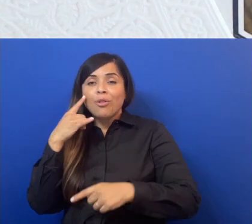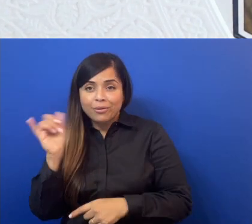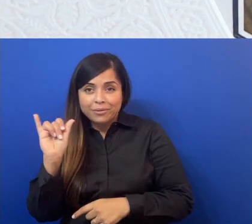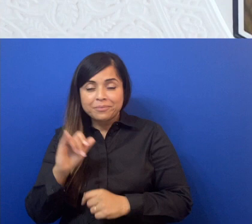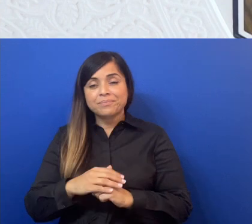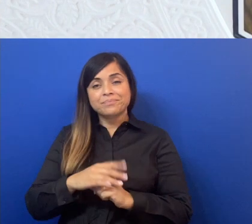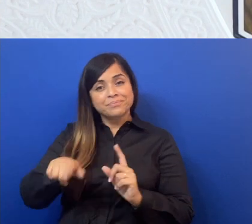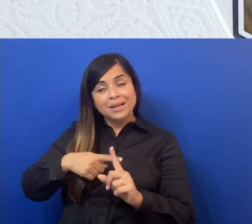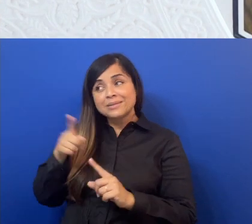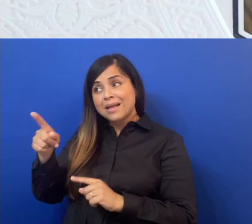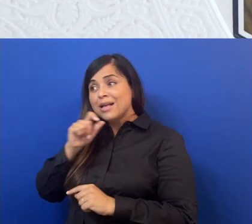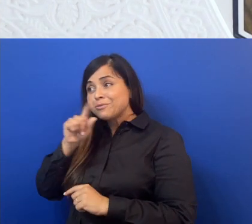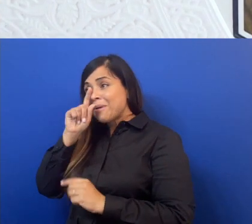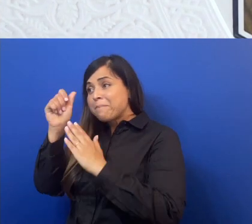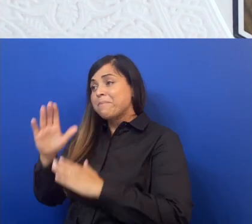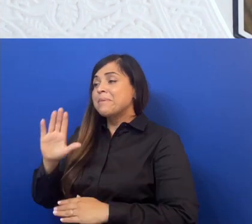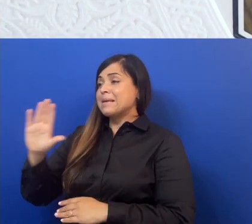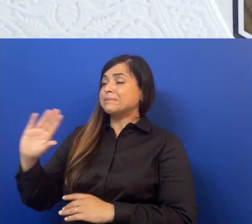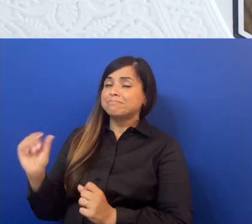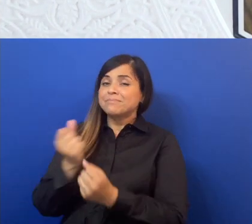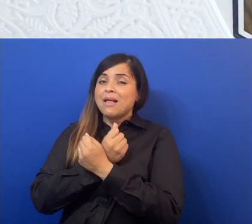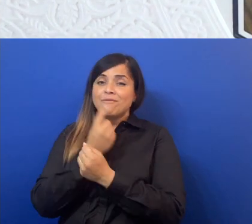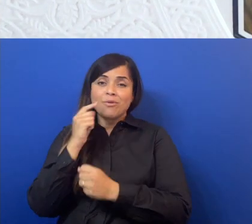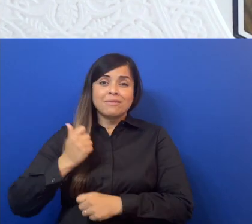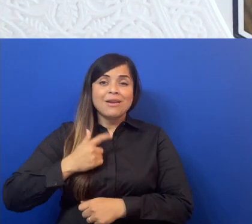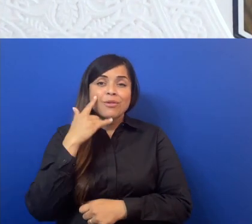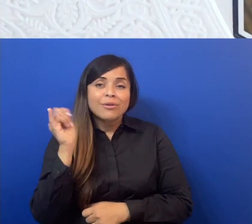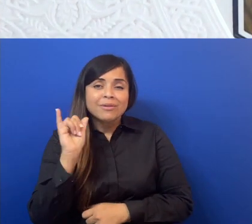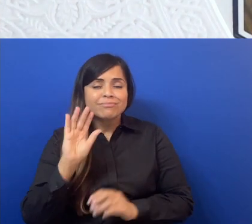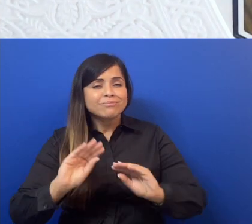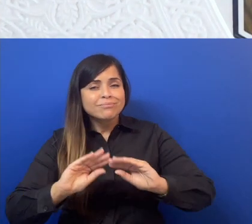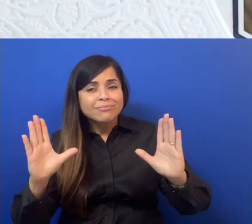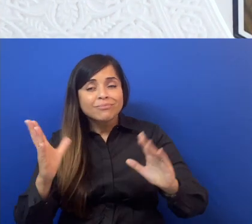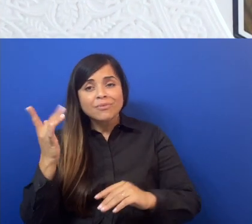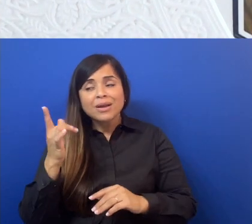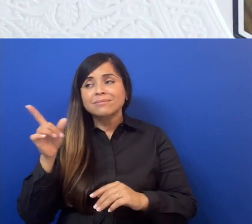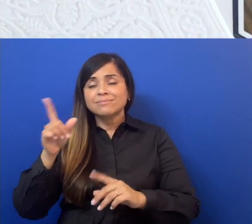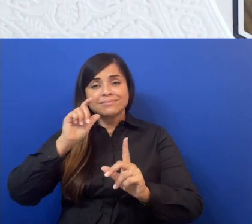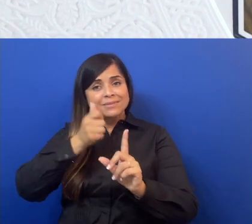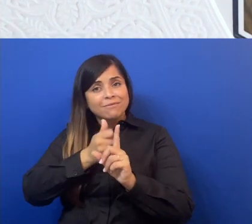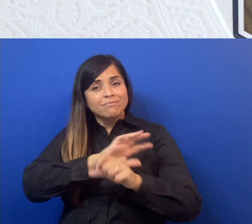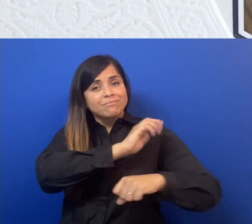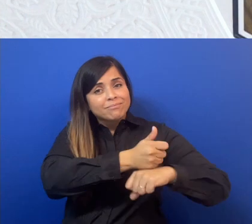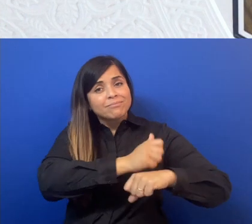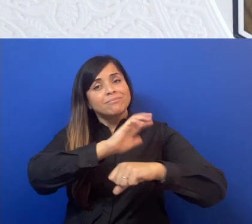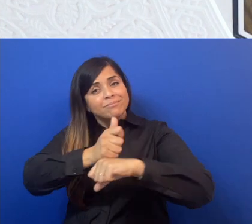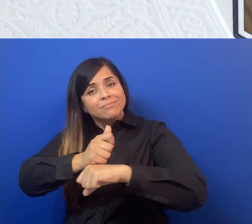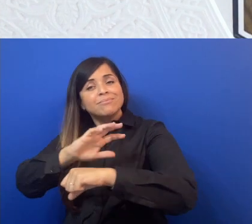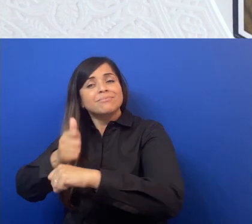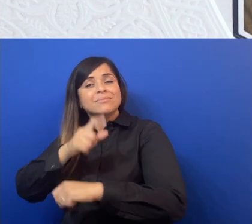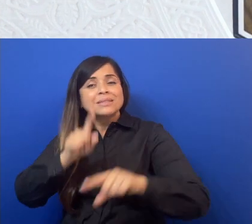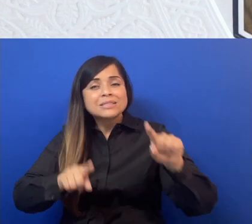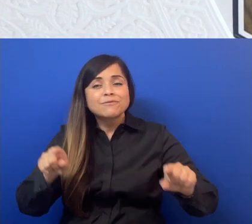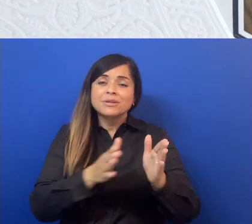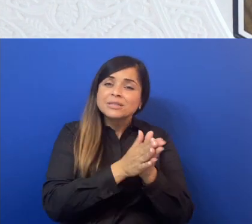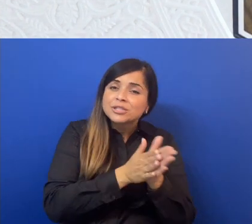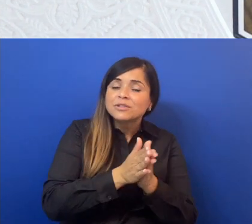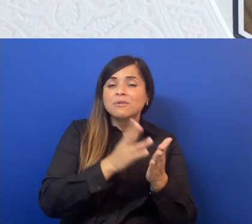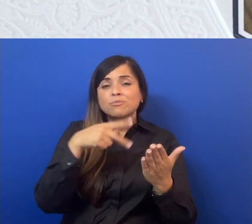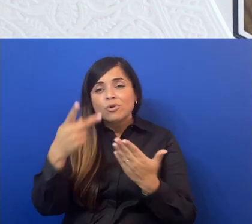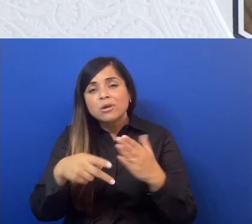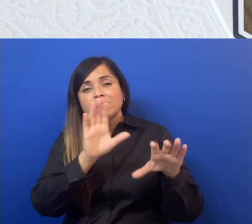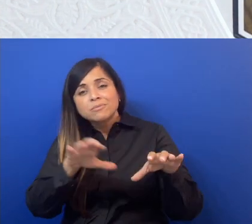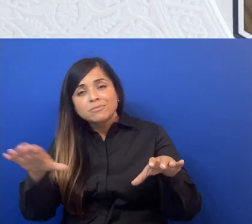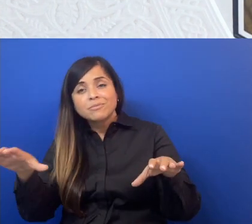It's reflected in the numerous institutions and initiatives that have been established by the Ismaili Imamat and the Ismaili community